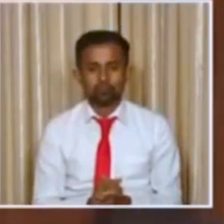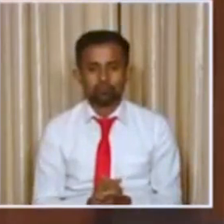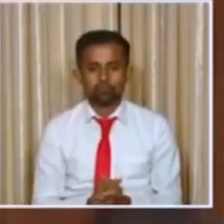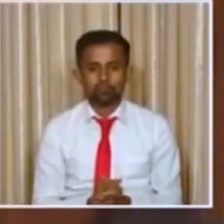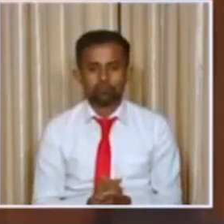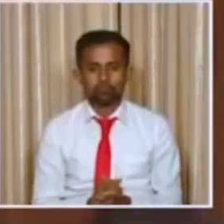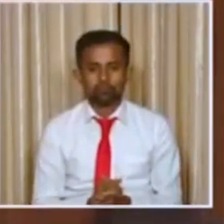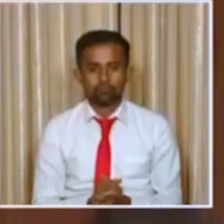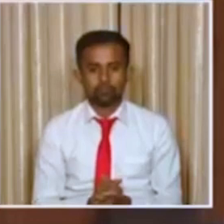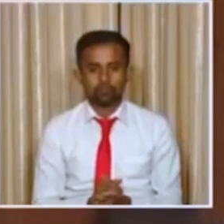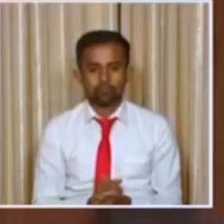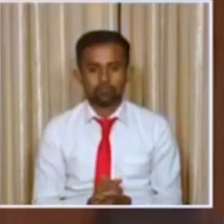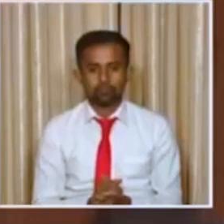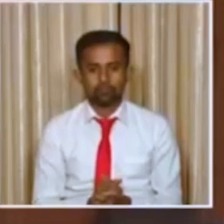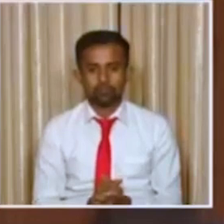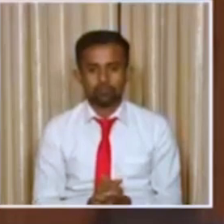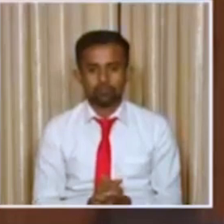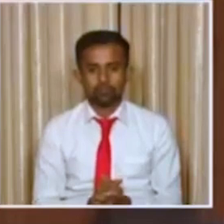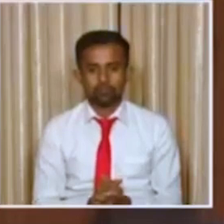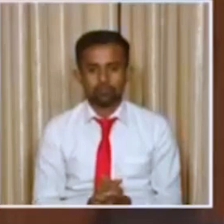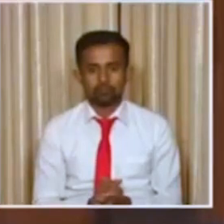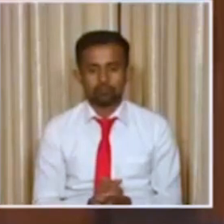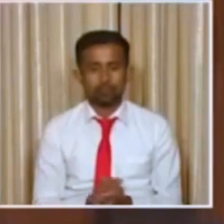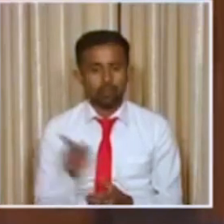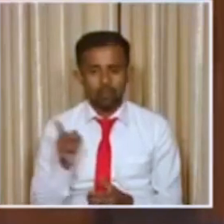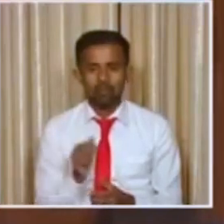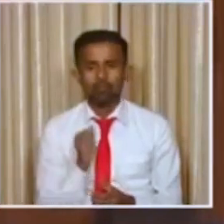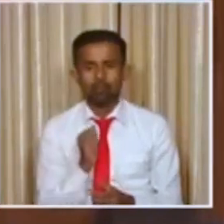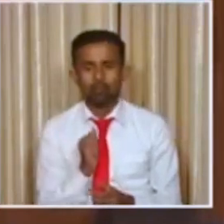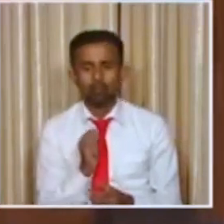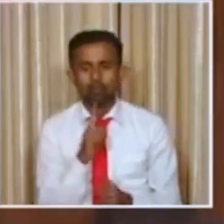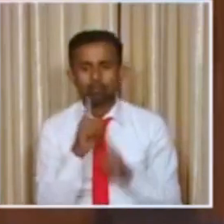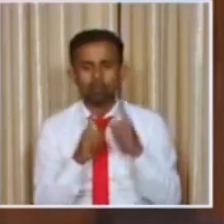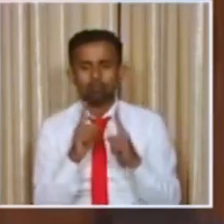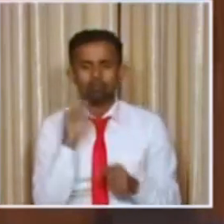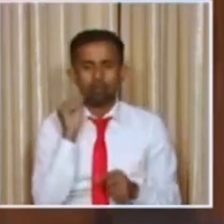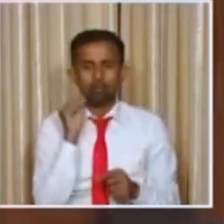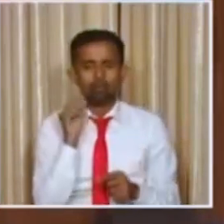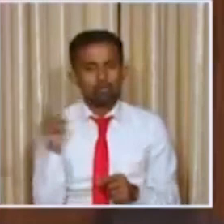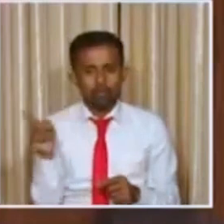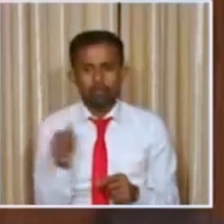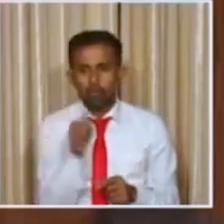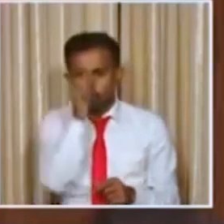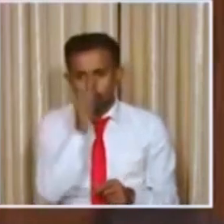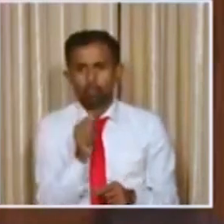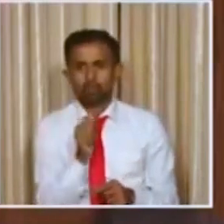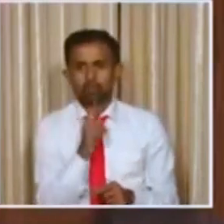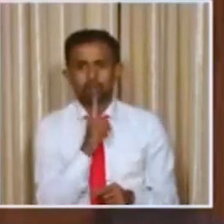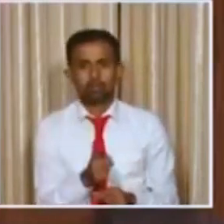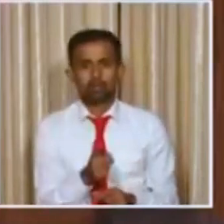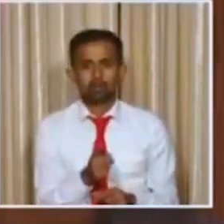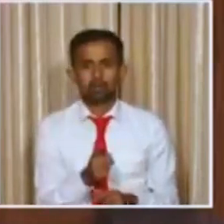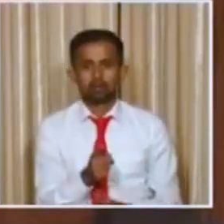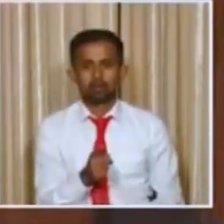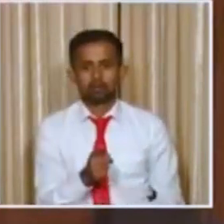No, no. That's what do you mean, Mr. That is corruption. What do you mean? That is corruption. Actually,